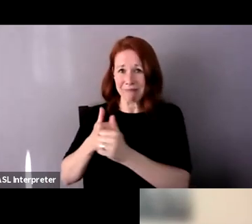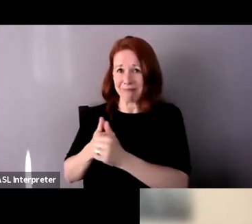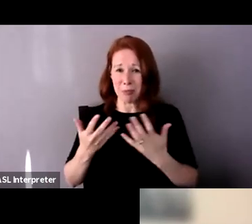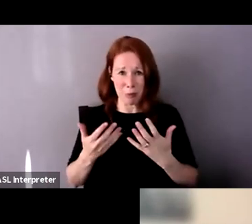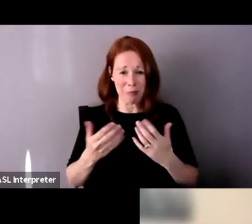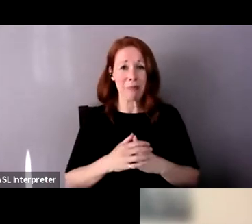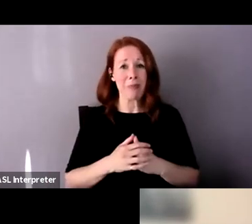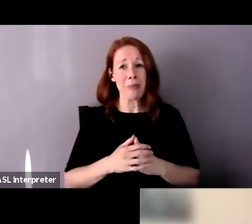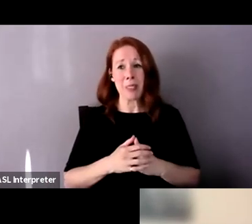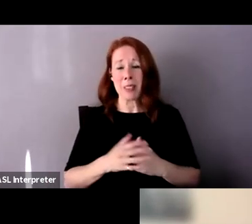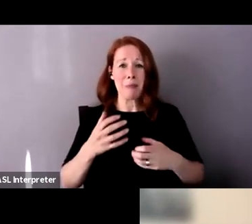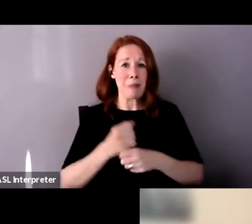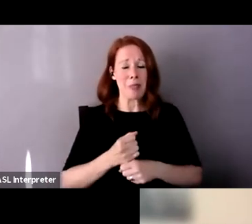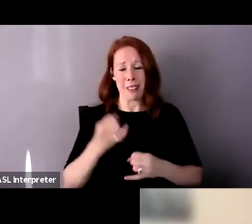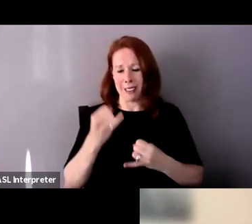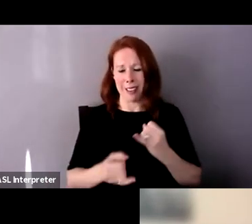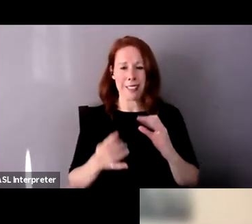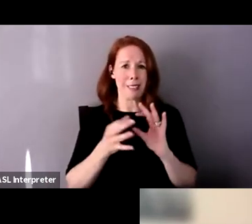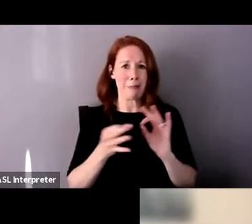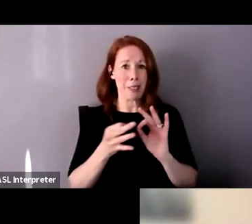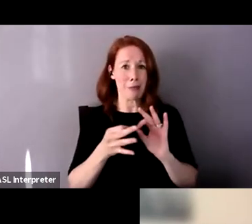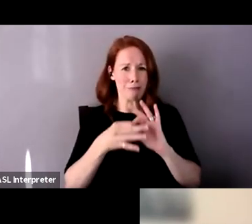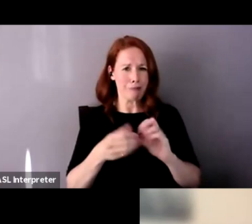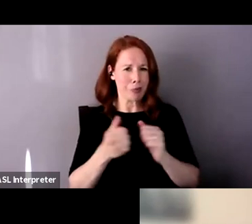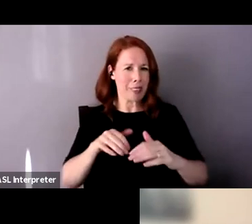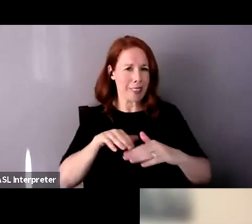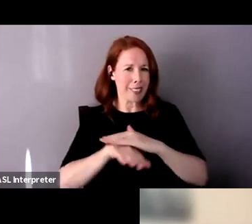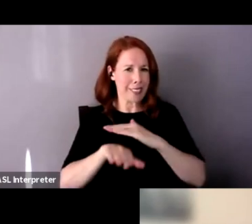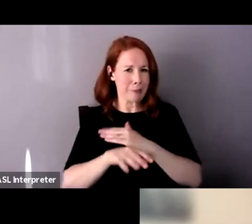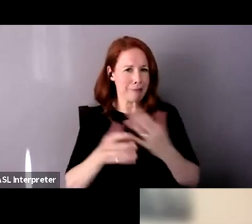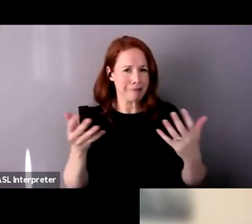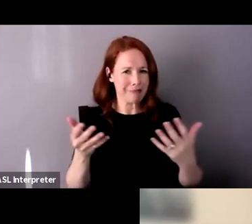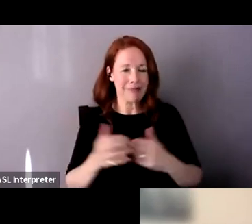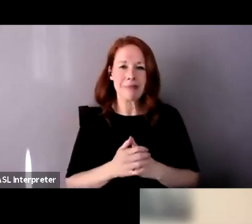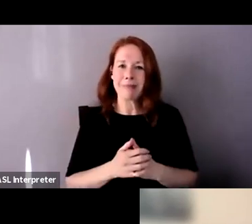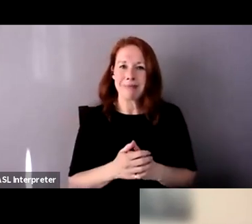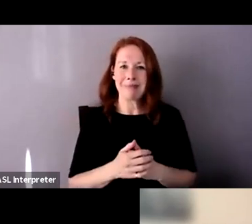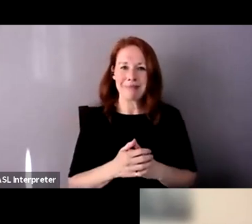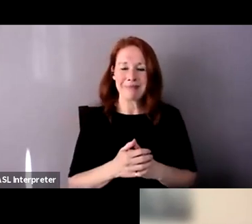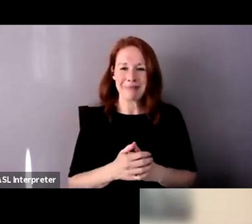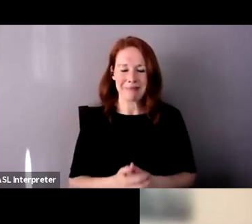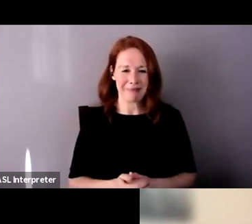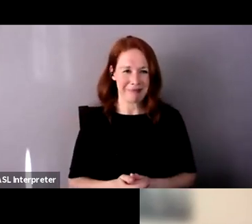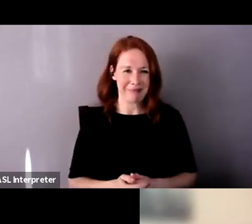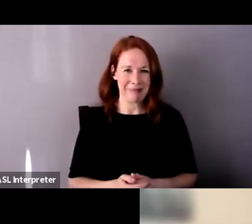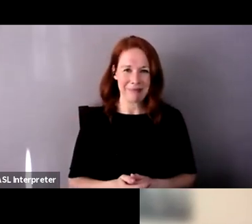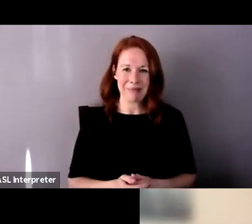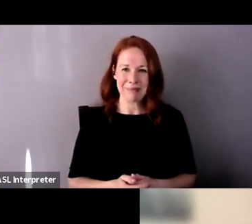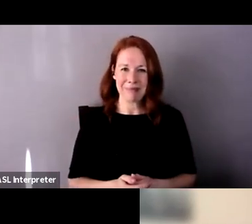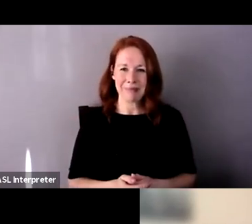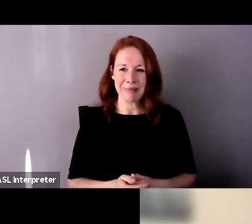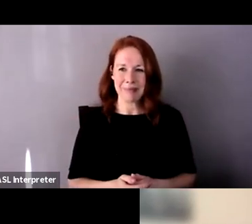you could impart one final message about accessibility for everyone listening, what would that message be?